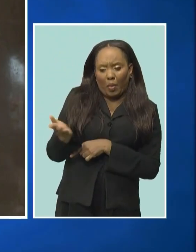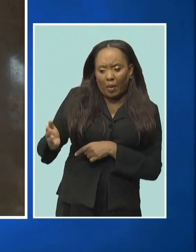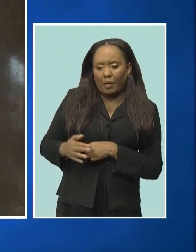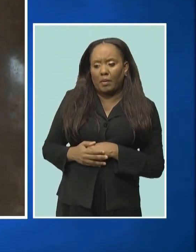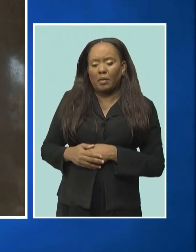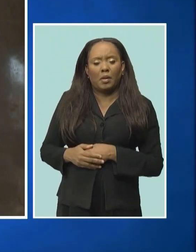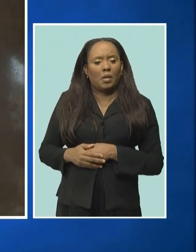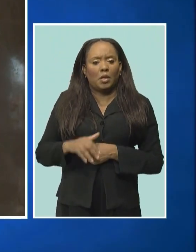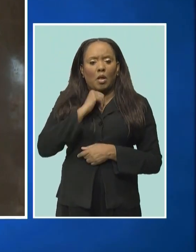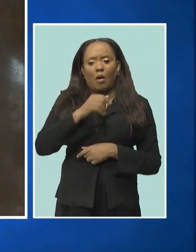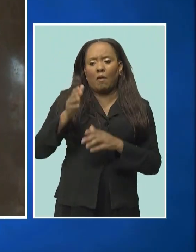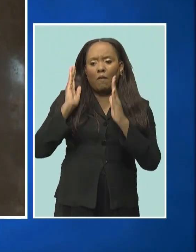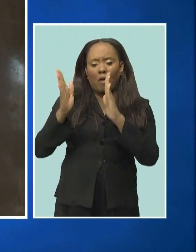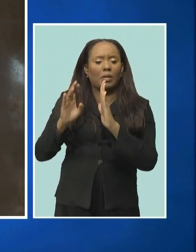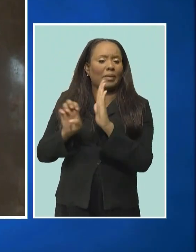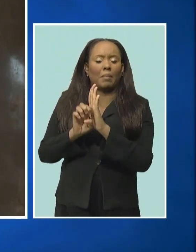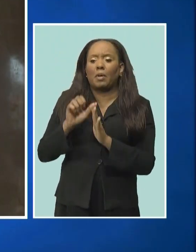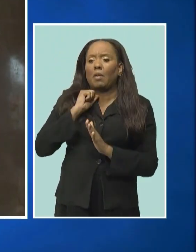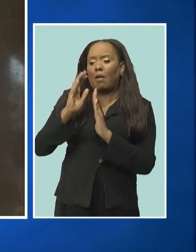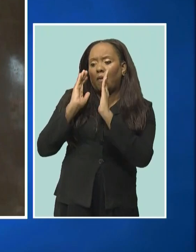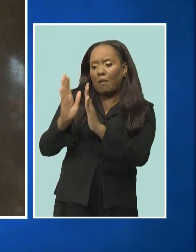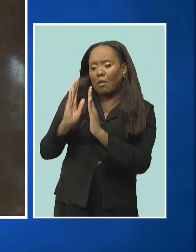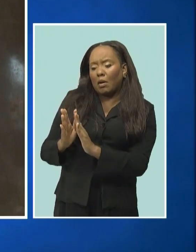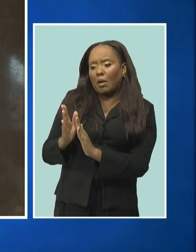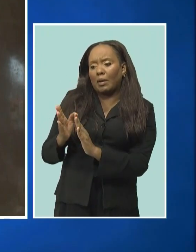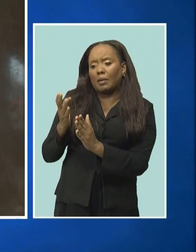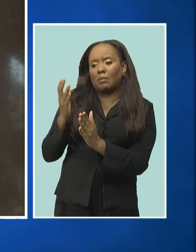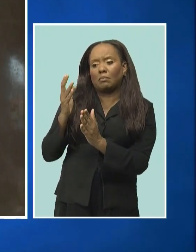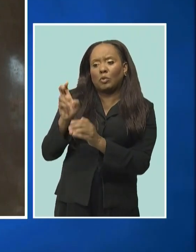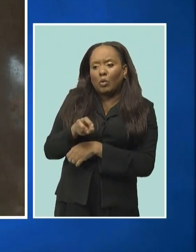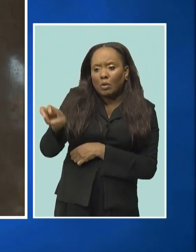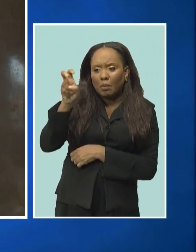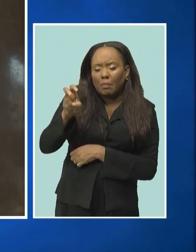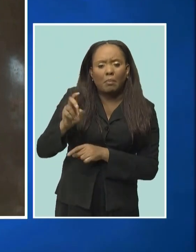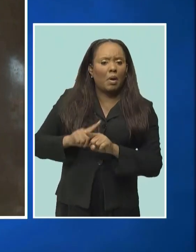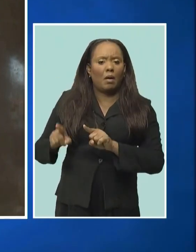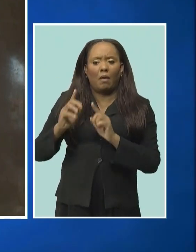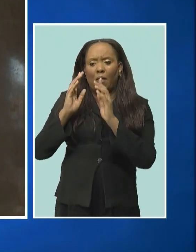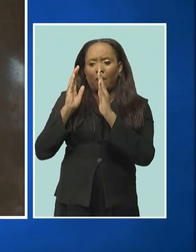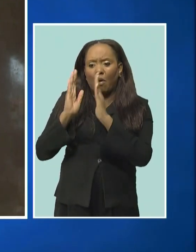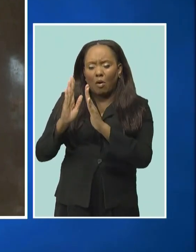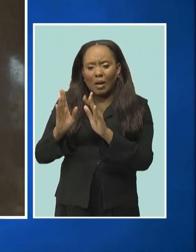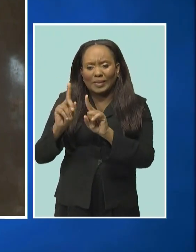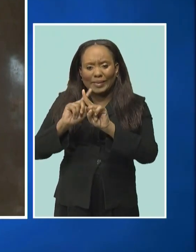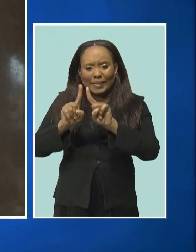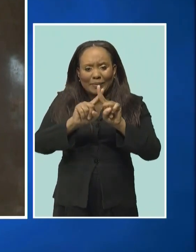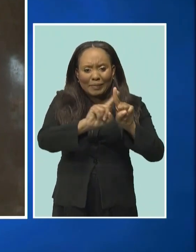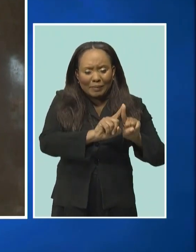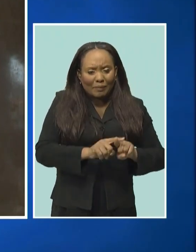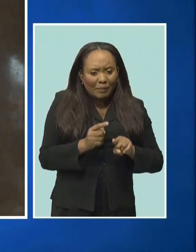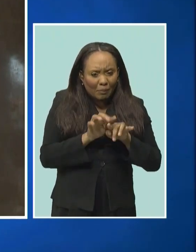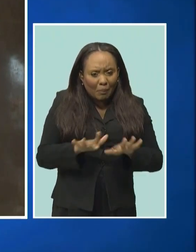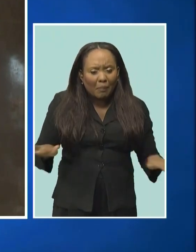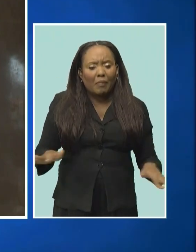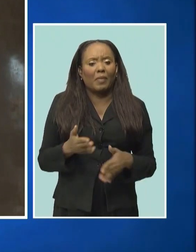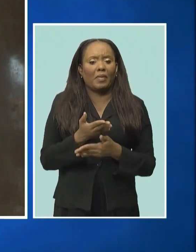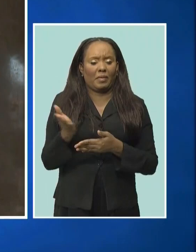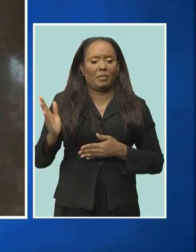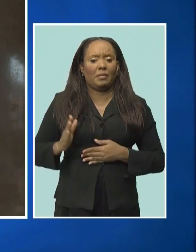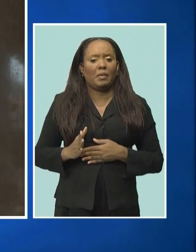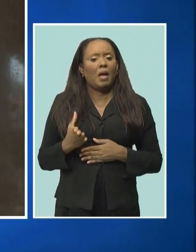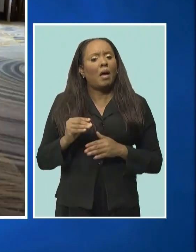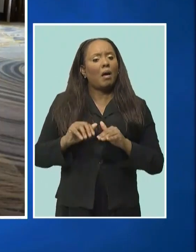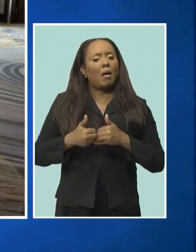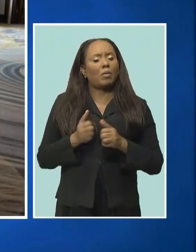mitigate vulnerabilities to external shocks, and create a more resilient and sustainable